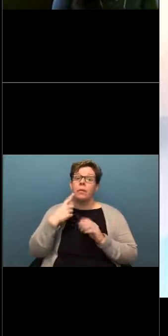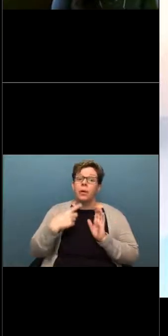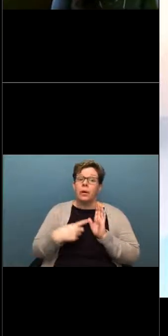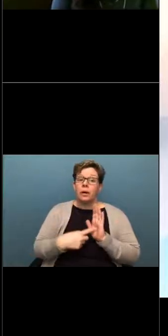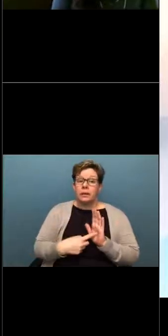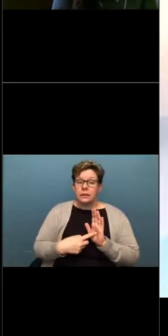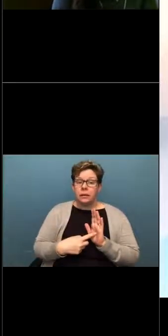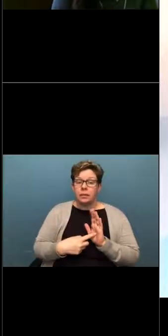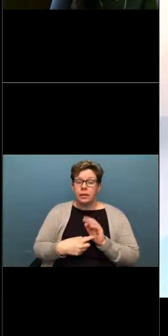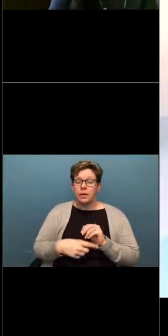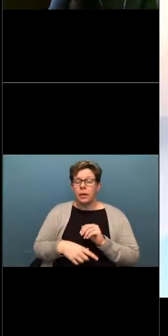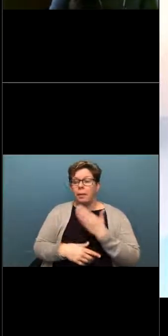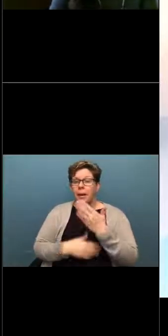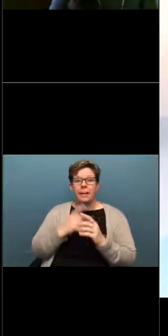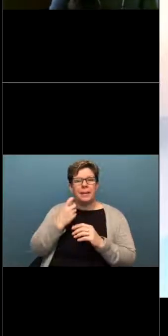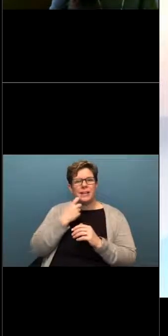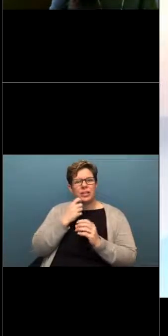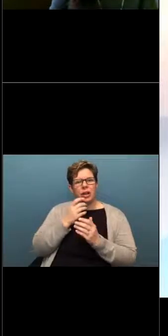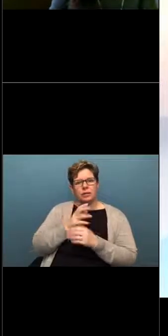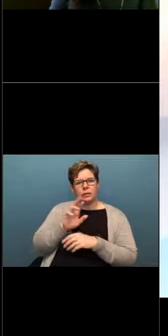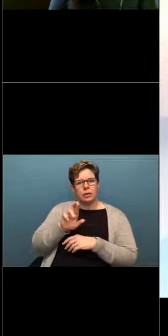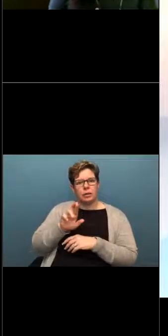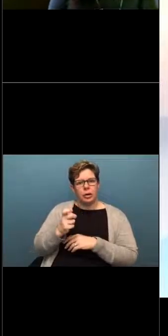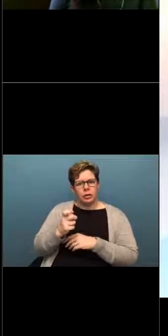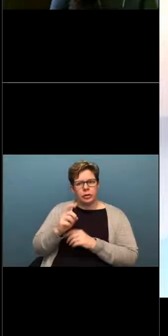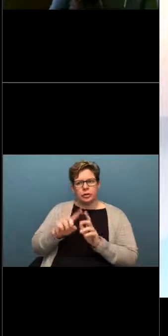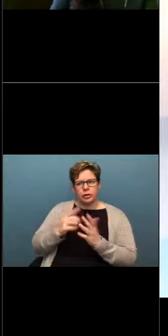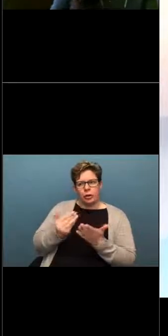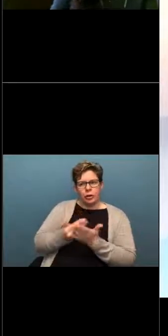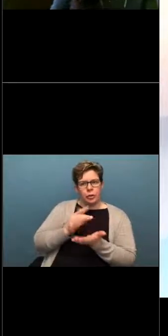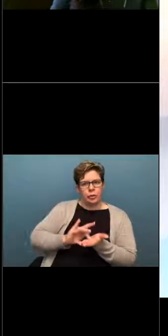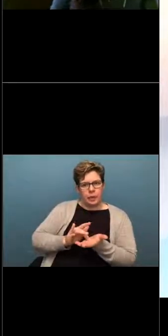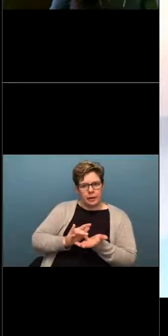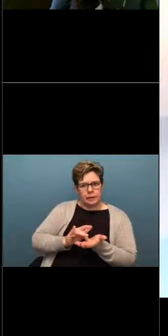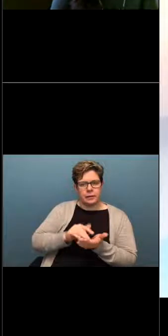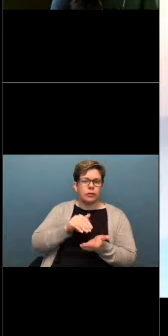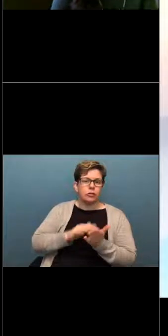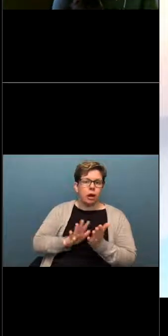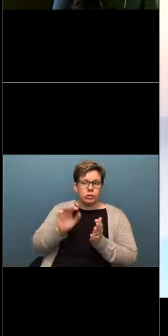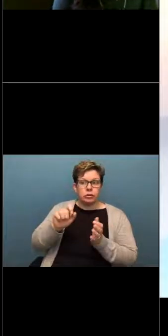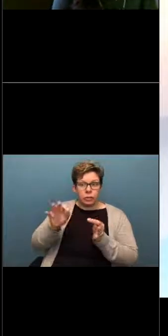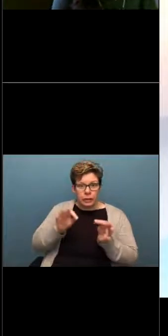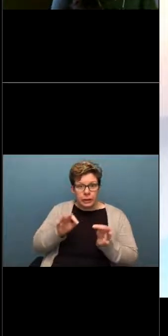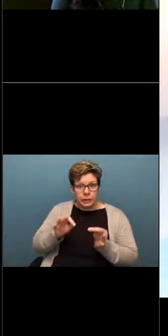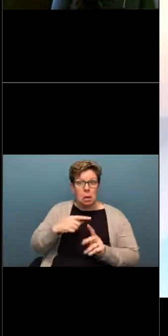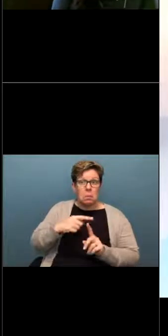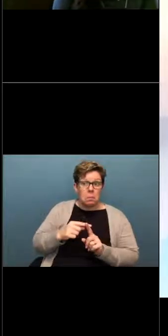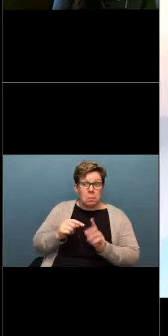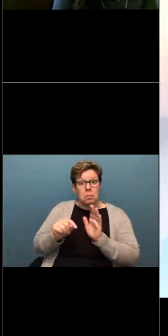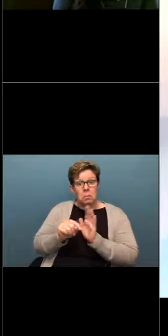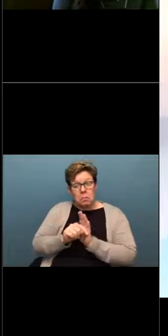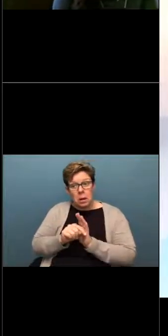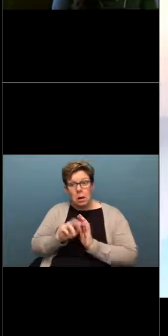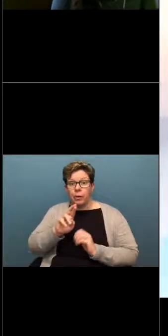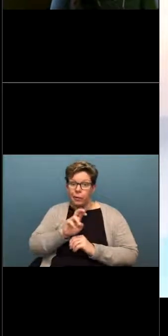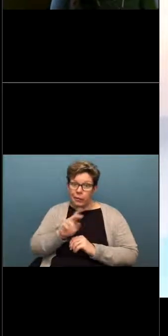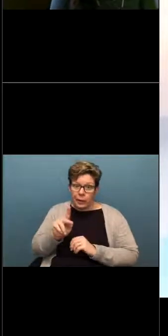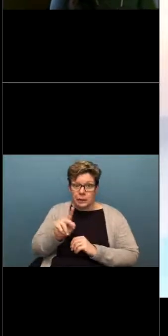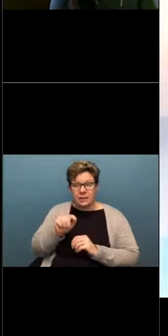you starting a new medication. That provider would talk to you about the risks and benefits, why they think that medication might be right for